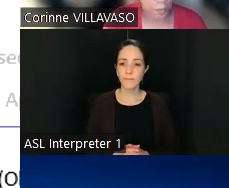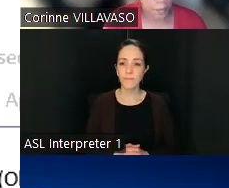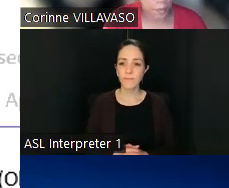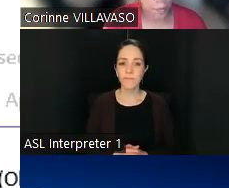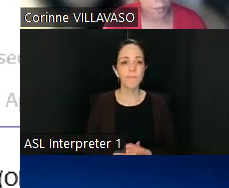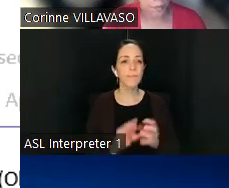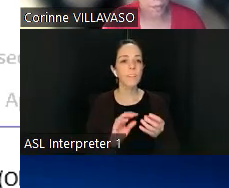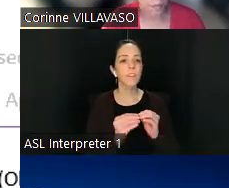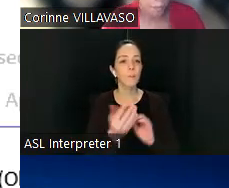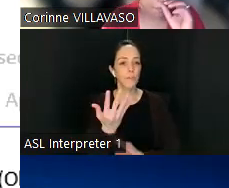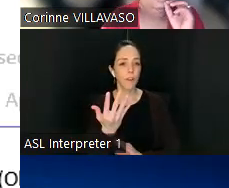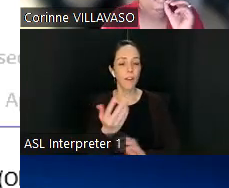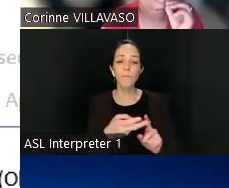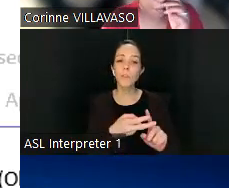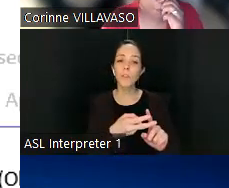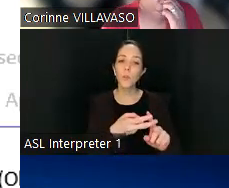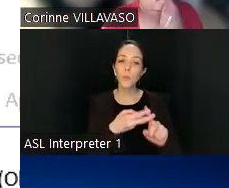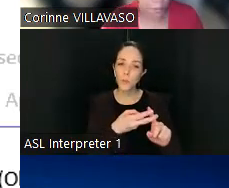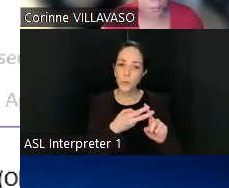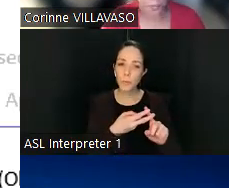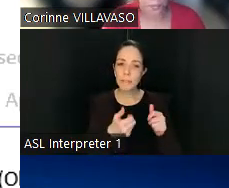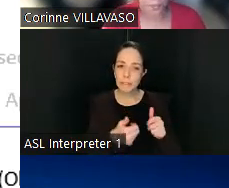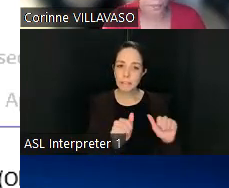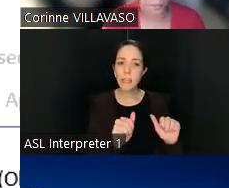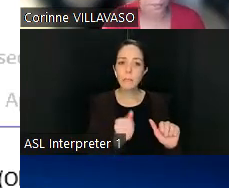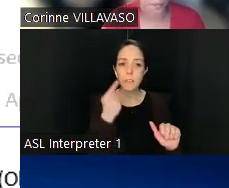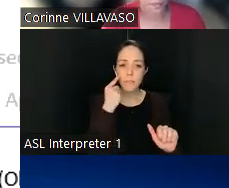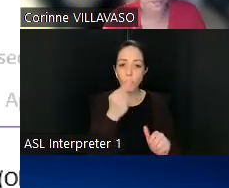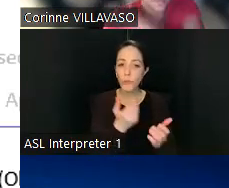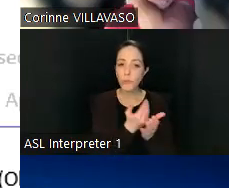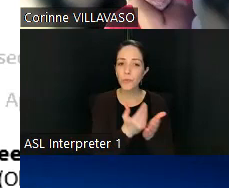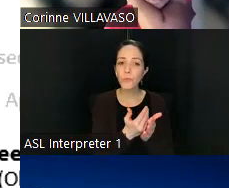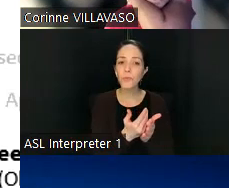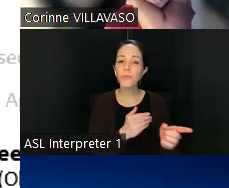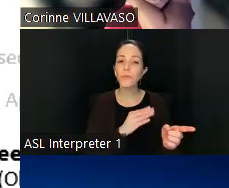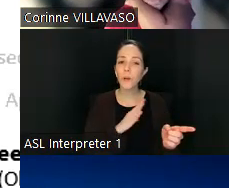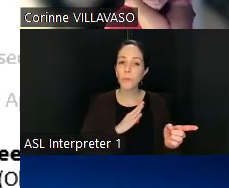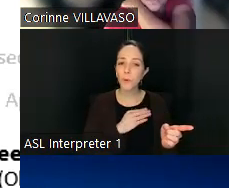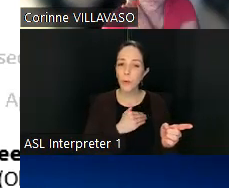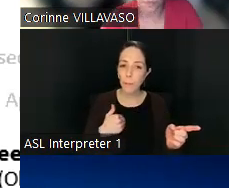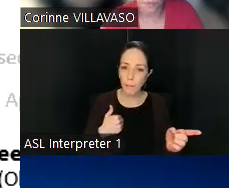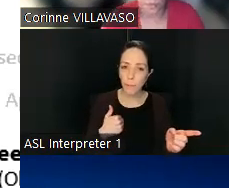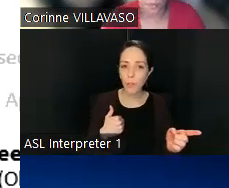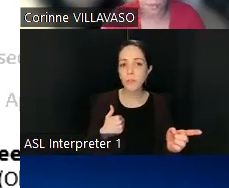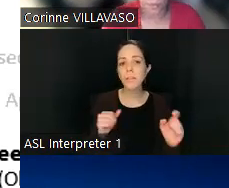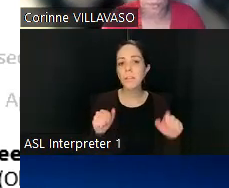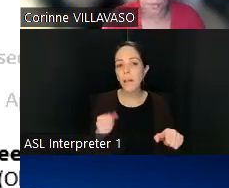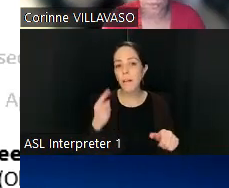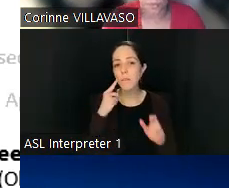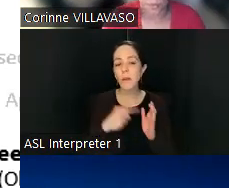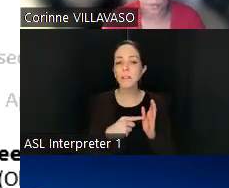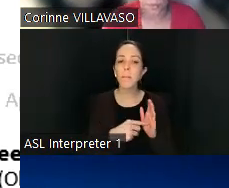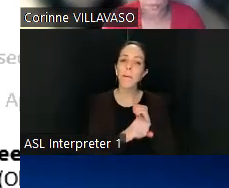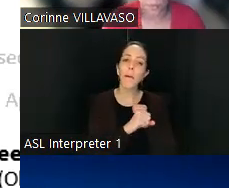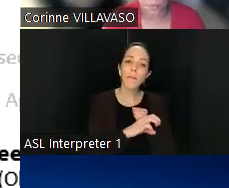Number five, recruitment efforts for the new board should include, but not be limited to, free or paid advertisements